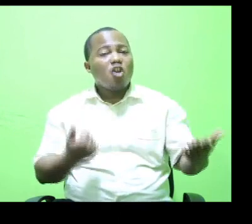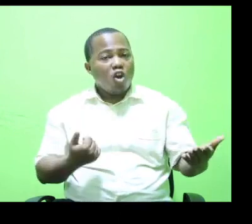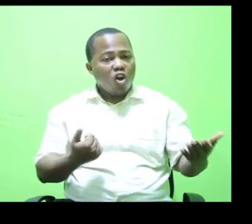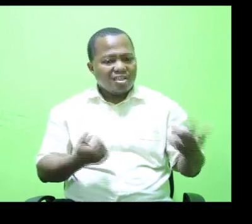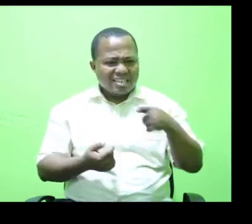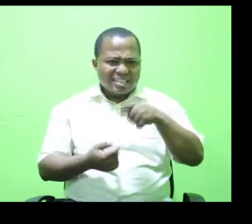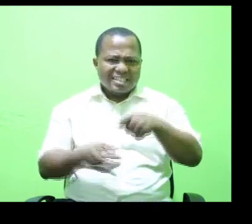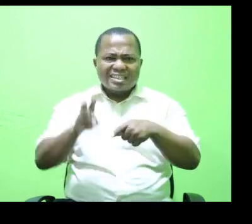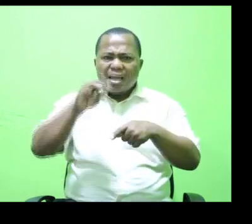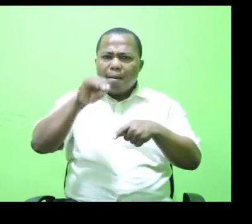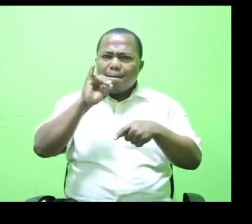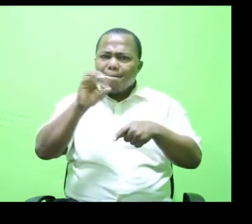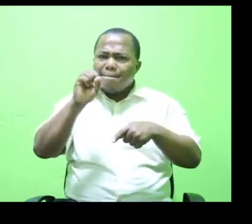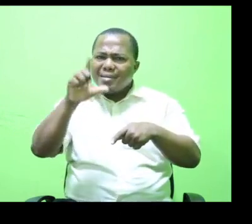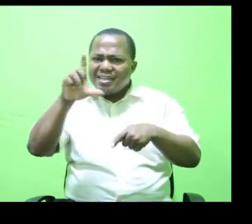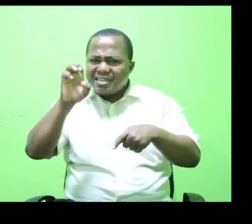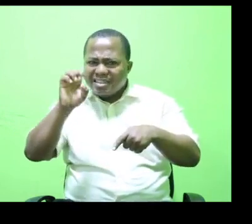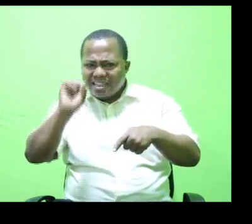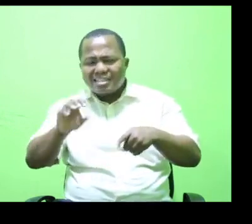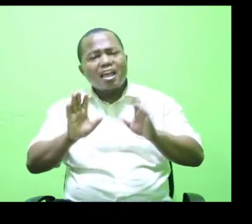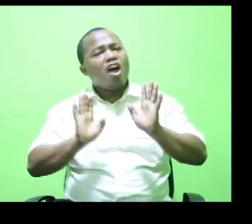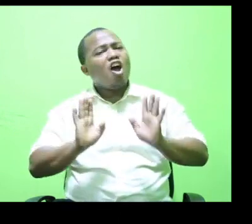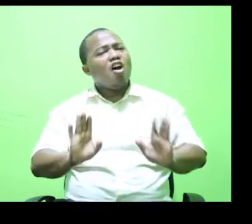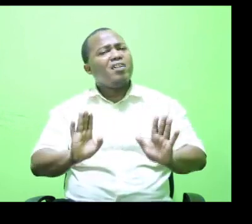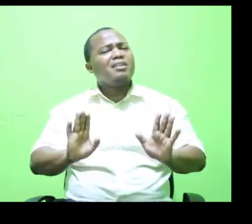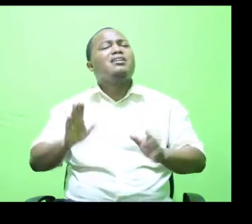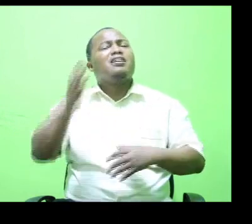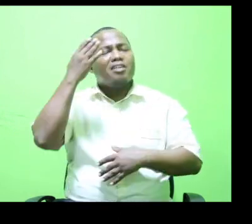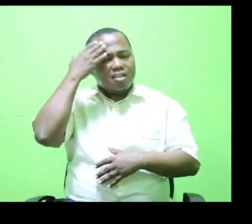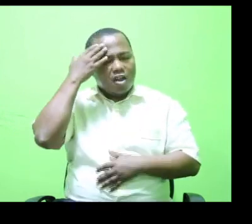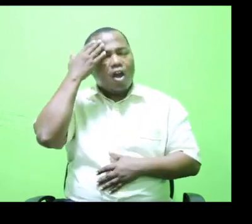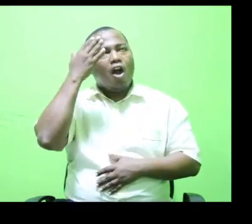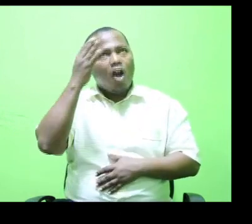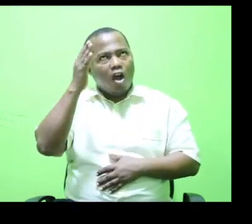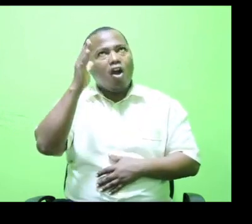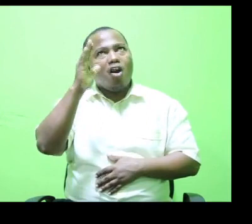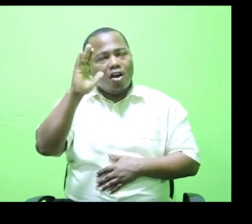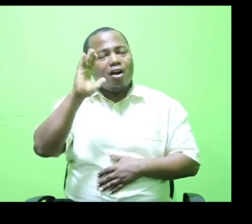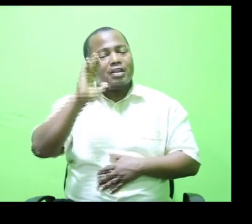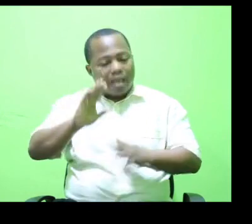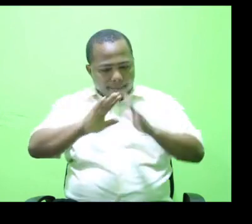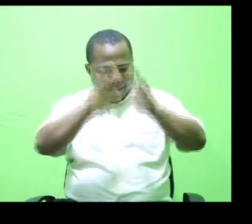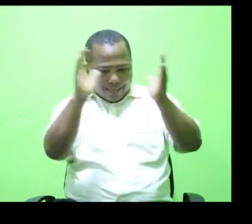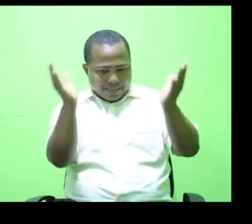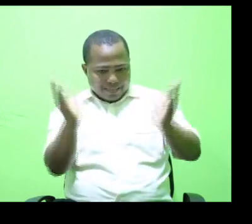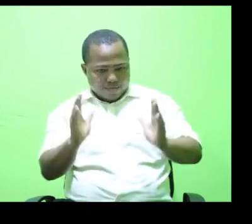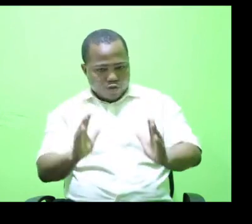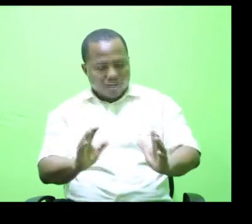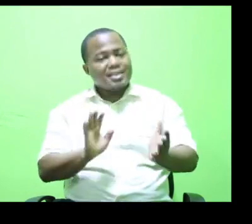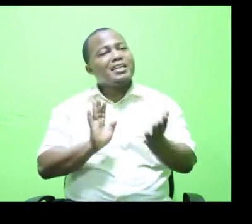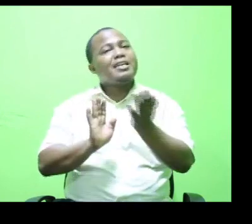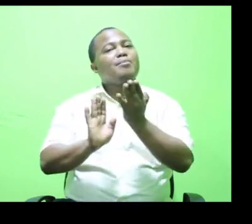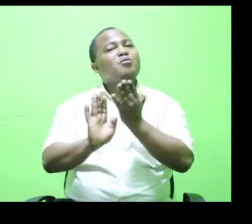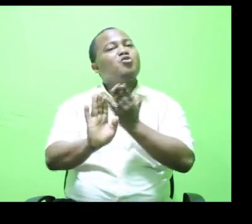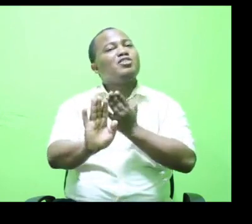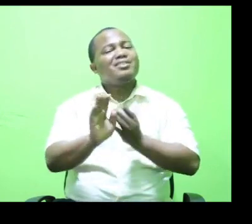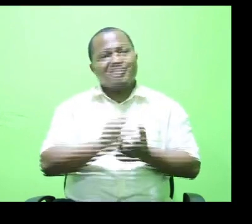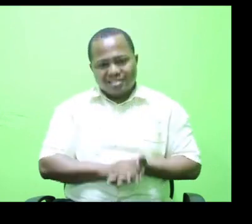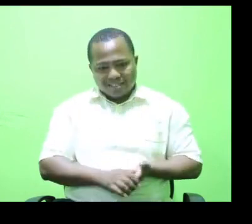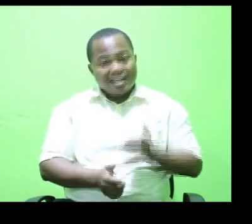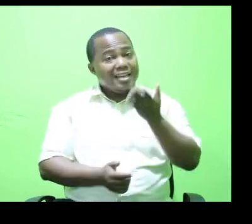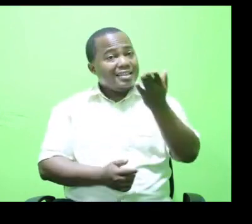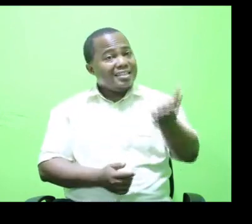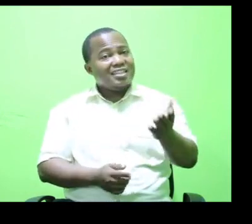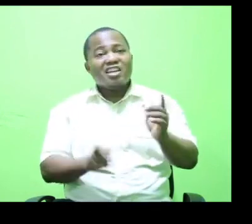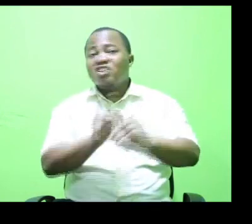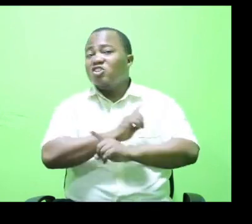the measles antigen already known by the body immunity. That's